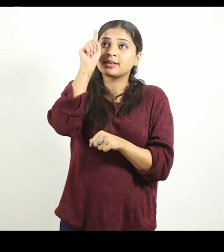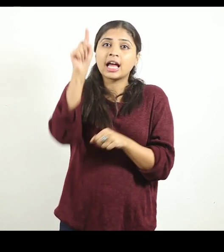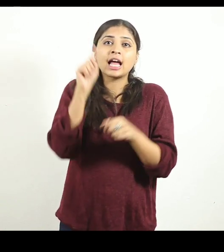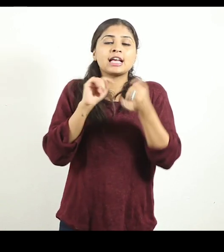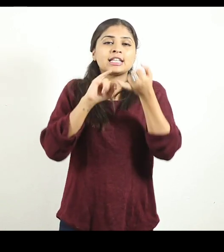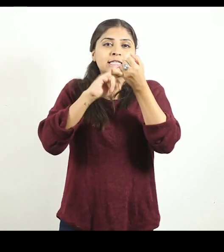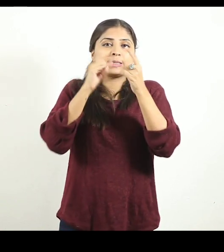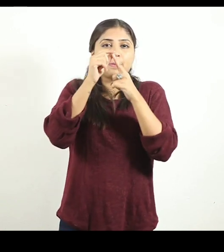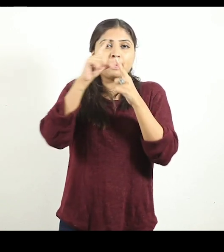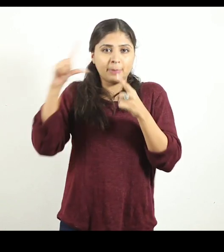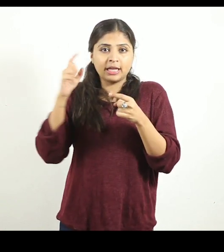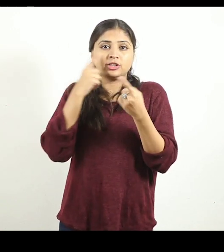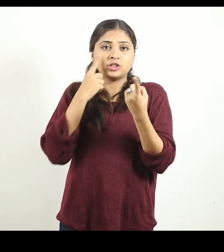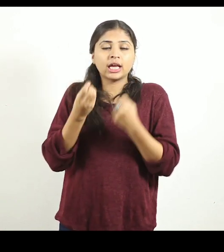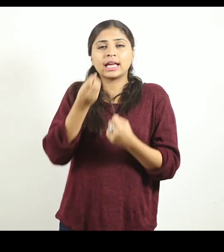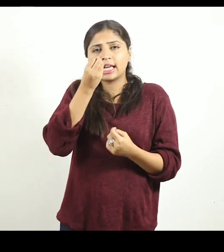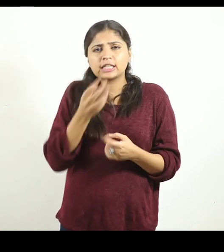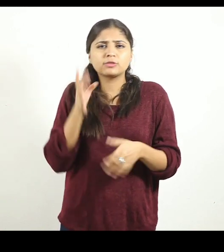document.